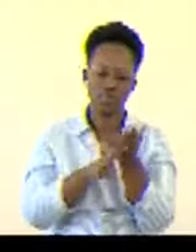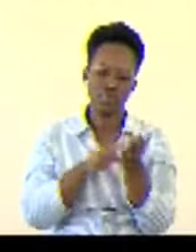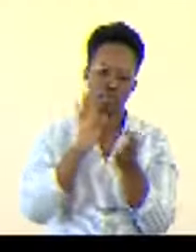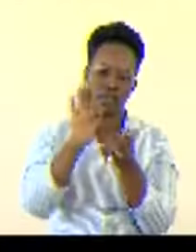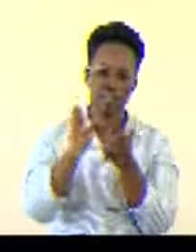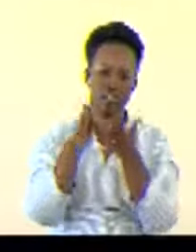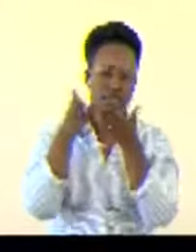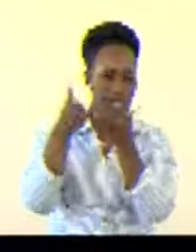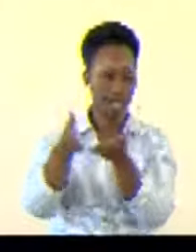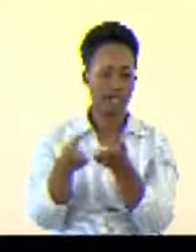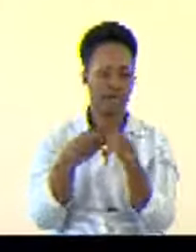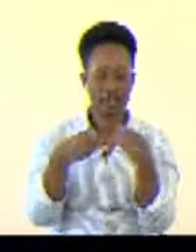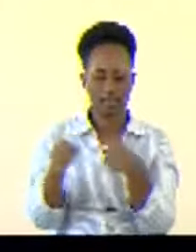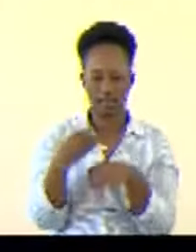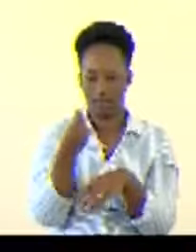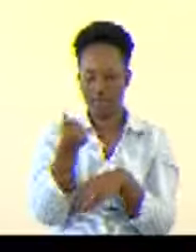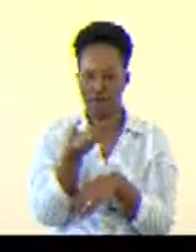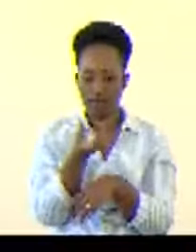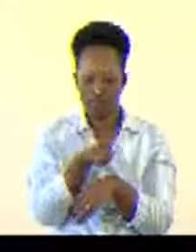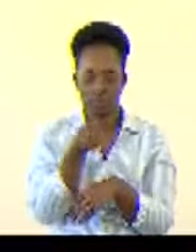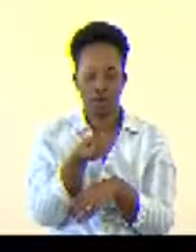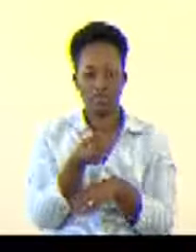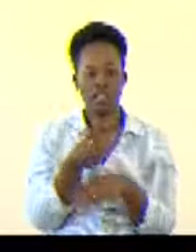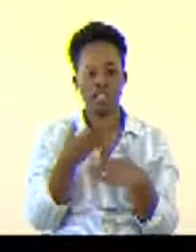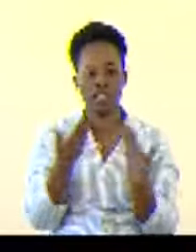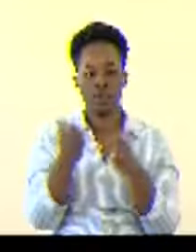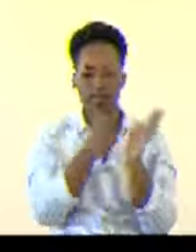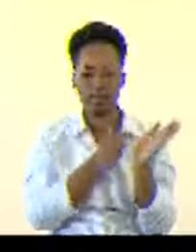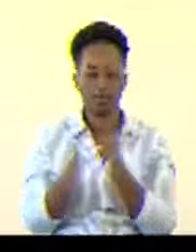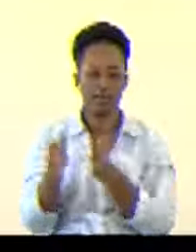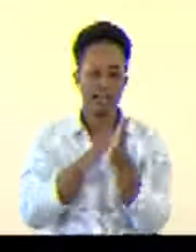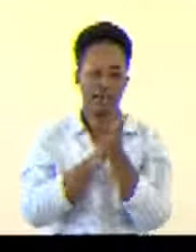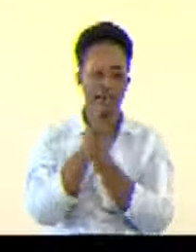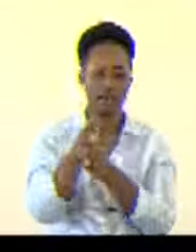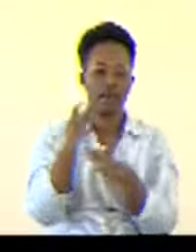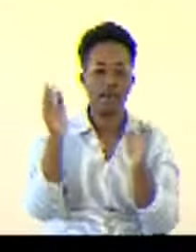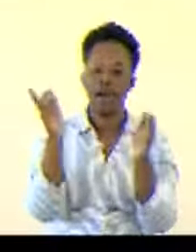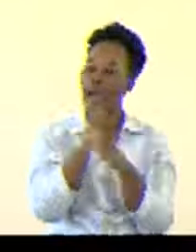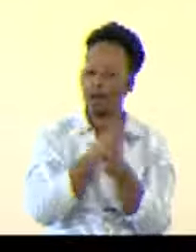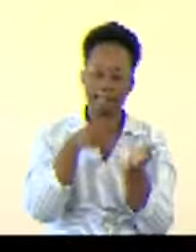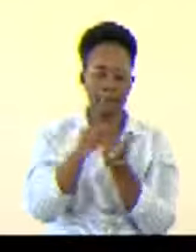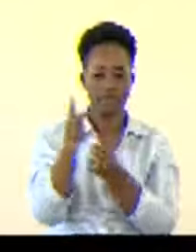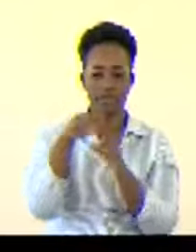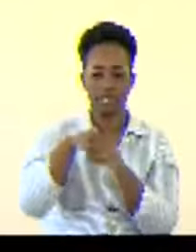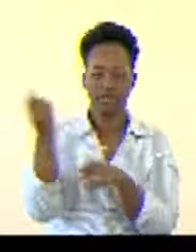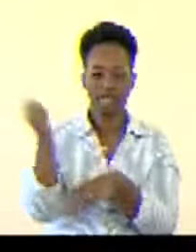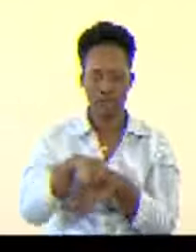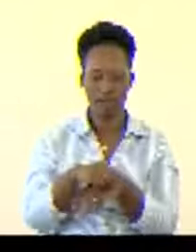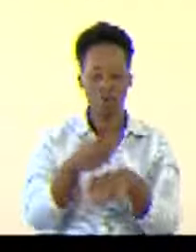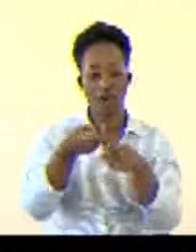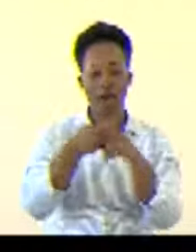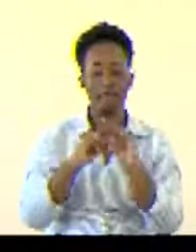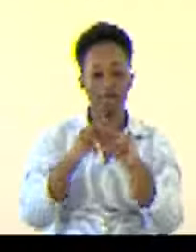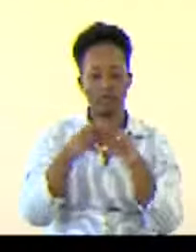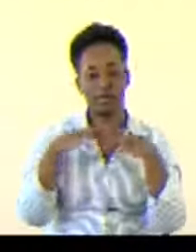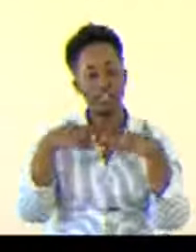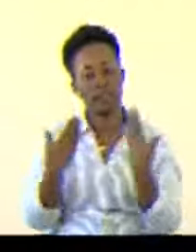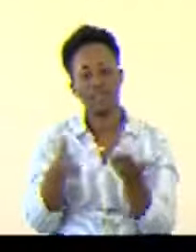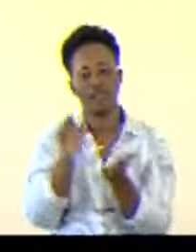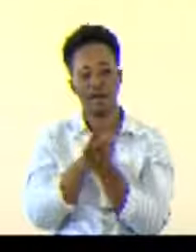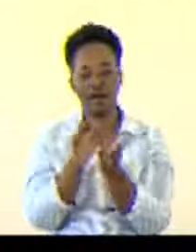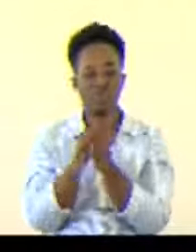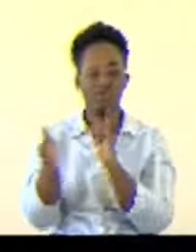assets like cash at hand, cash at bank, prepaid expenses, unpaid income, debtors or accounts